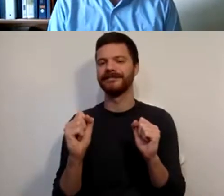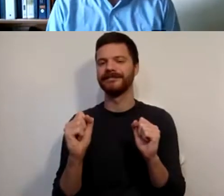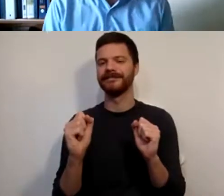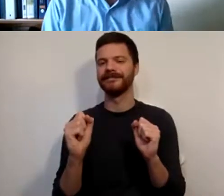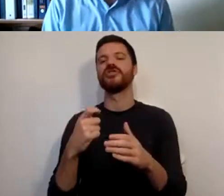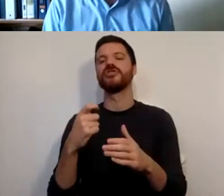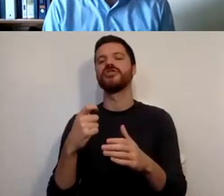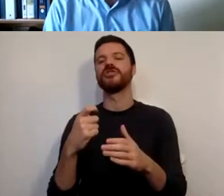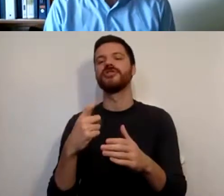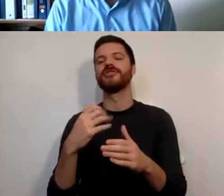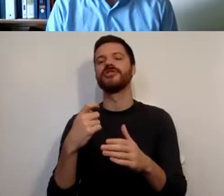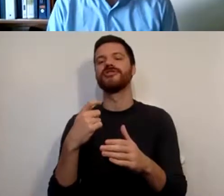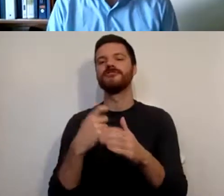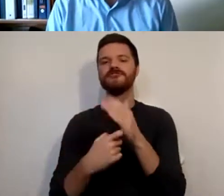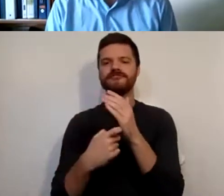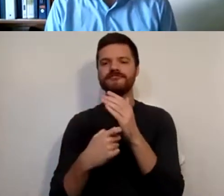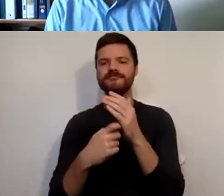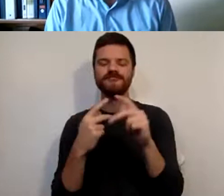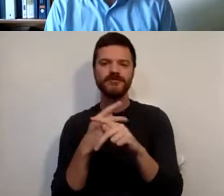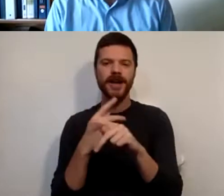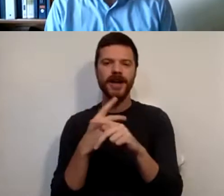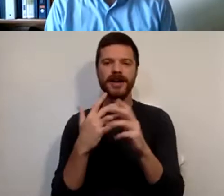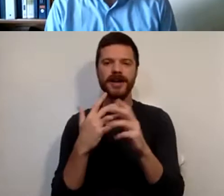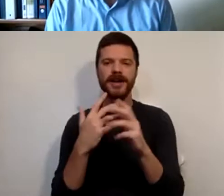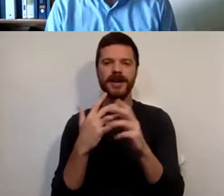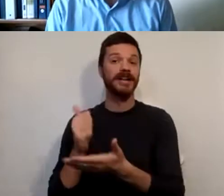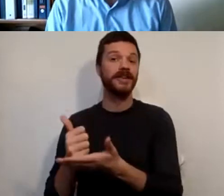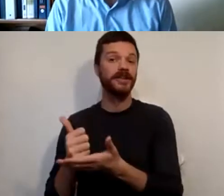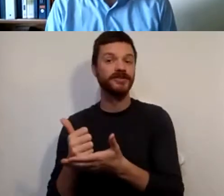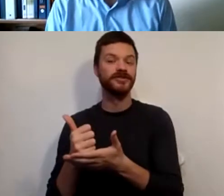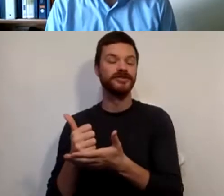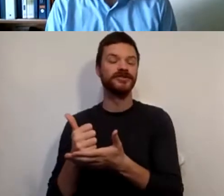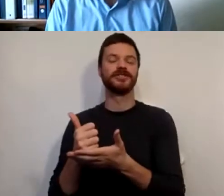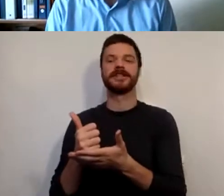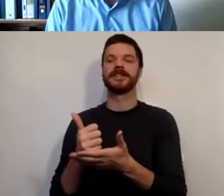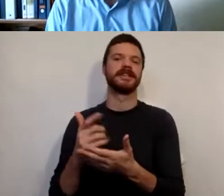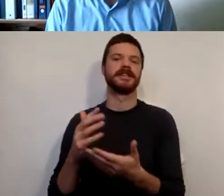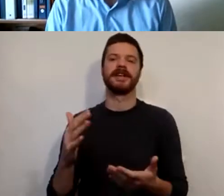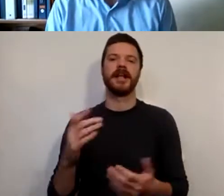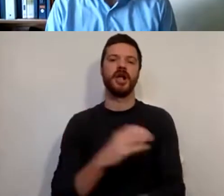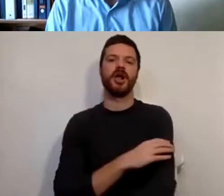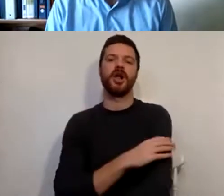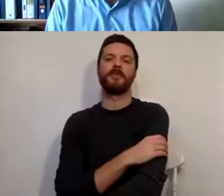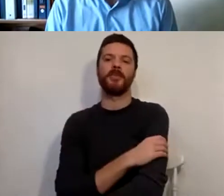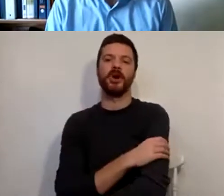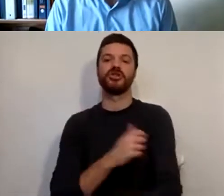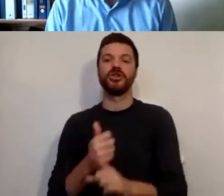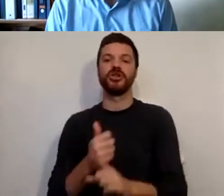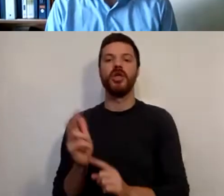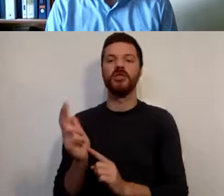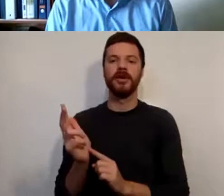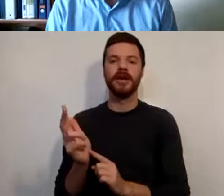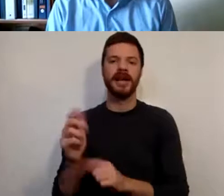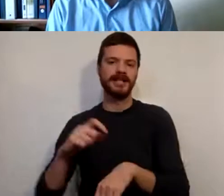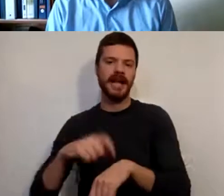where we've multiplied, the intervention, for instance, for the blood pressure intervention takes 3 minutes of MA time. So we've sort